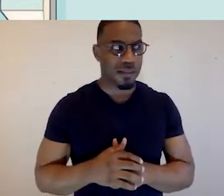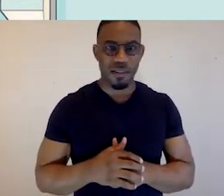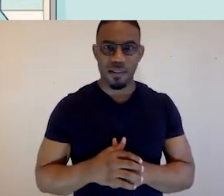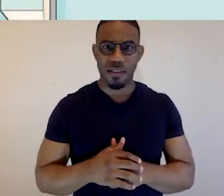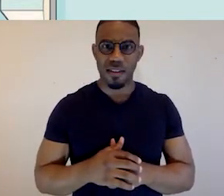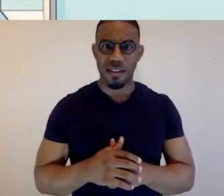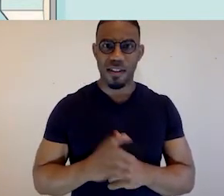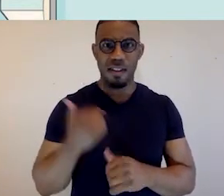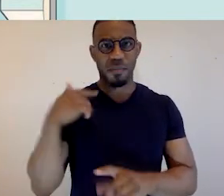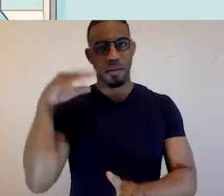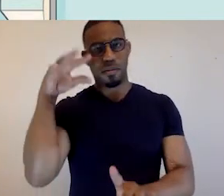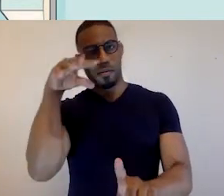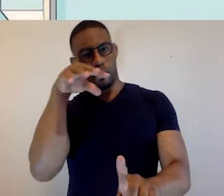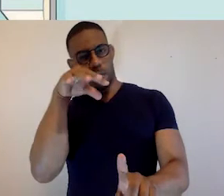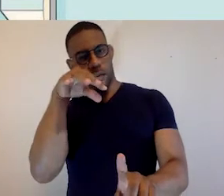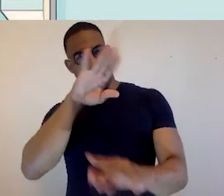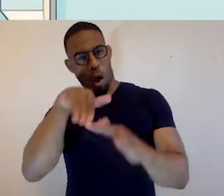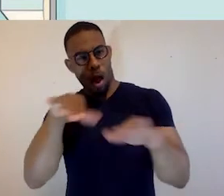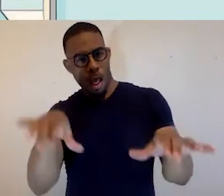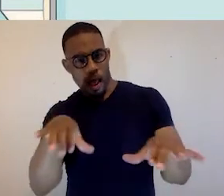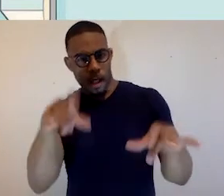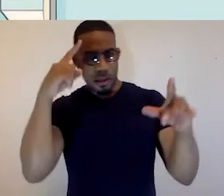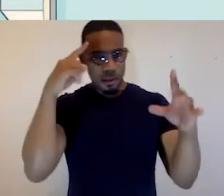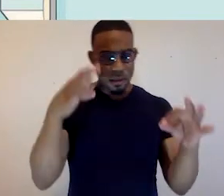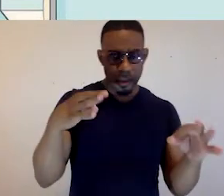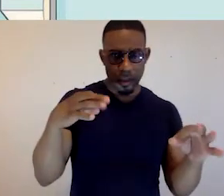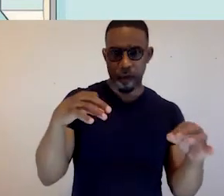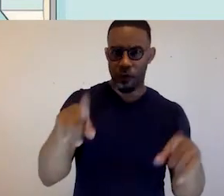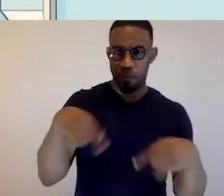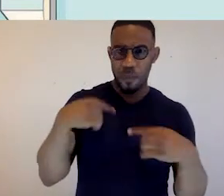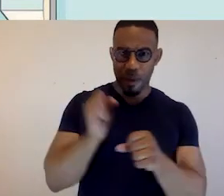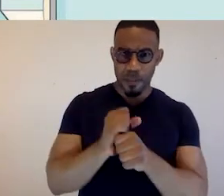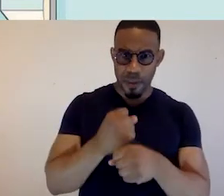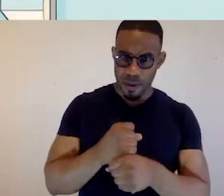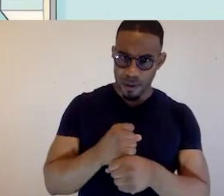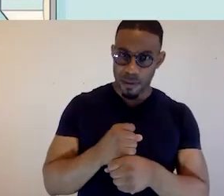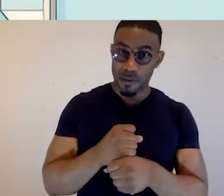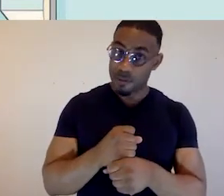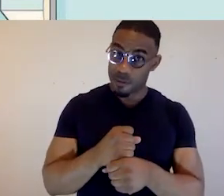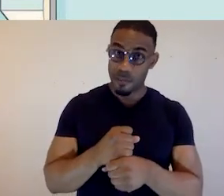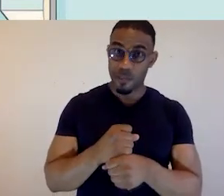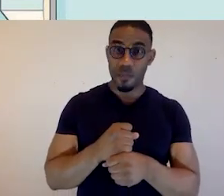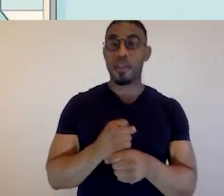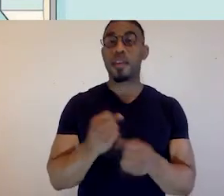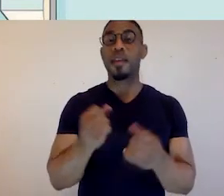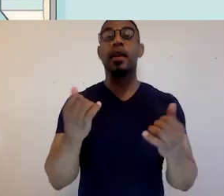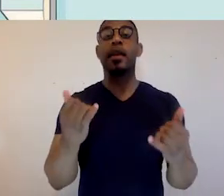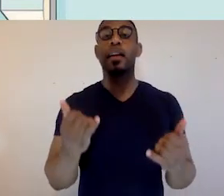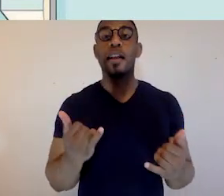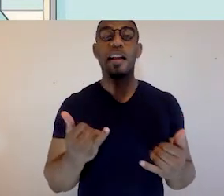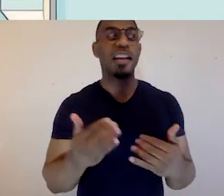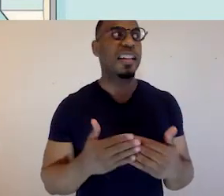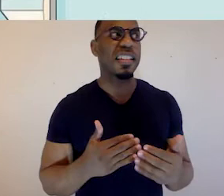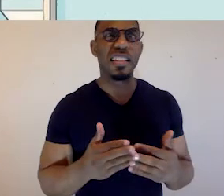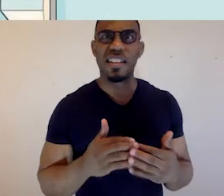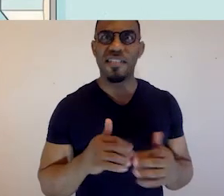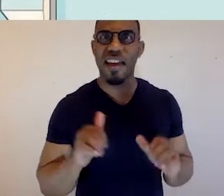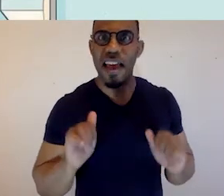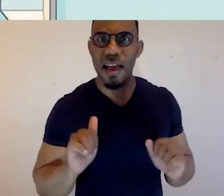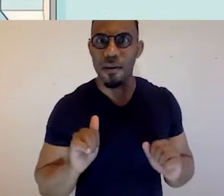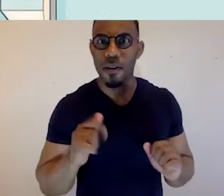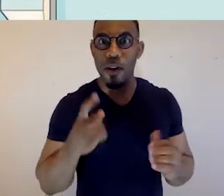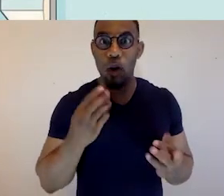been observing all of the actions and decisions that you've been making. And now it's even able